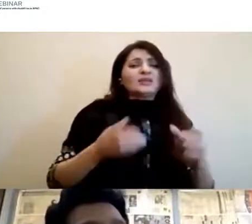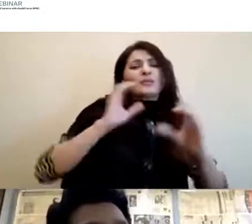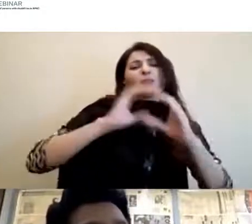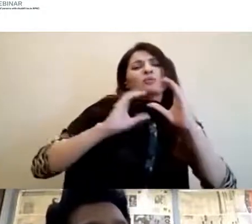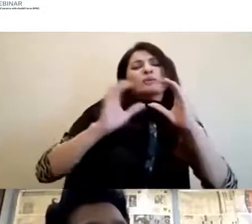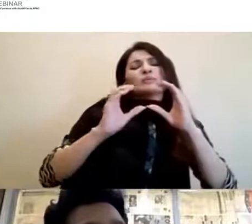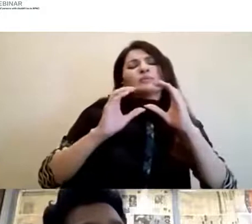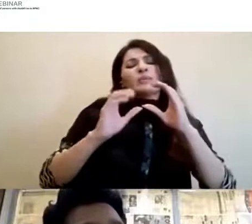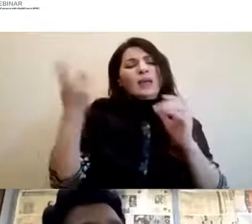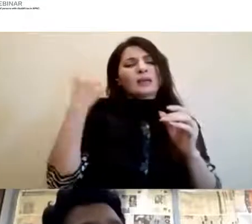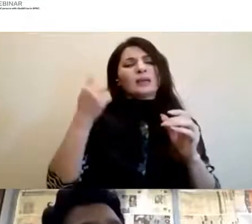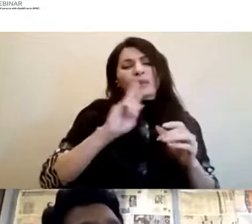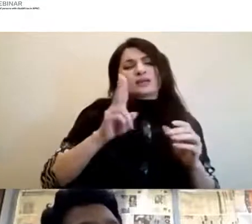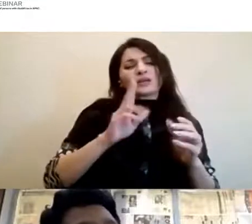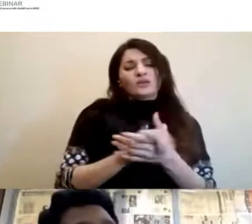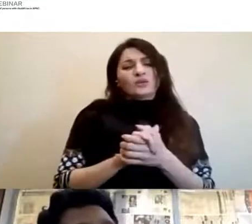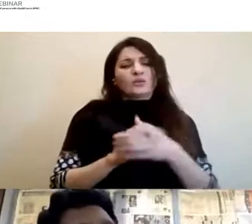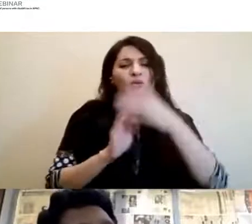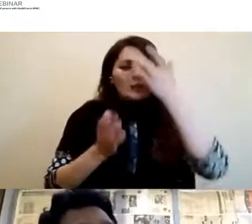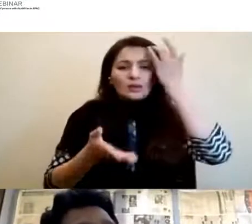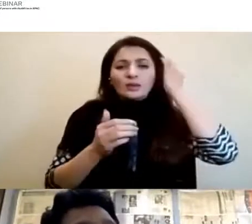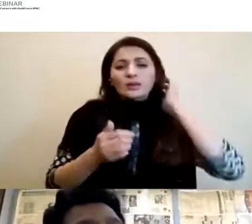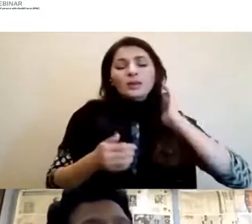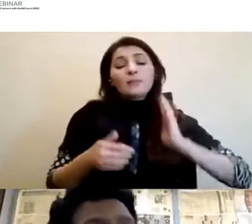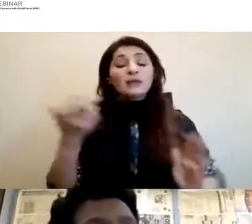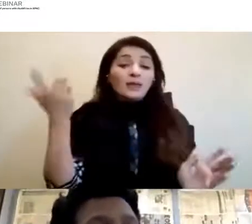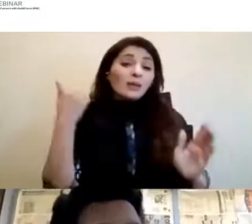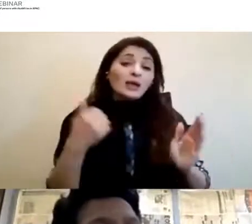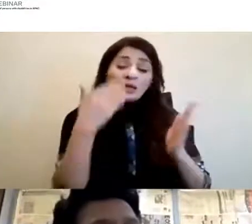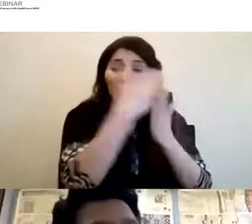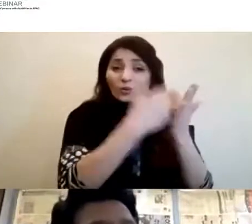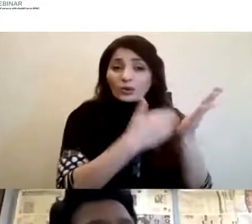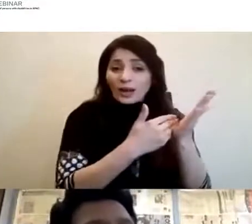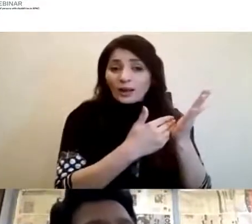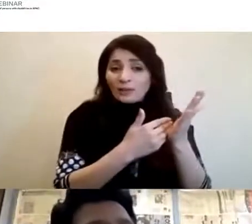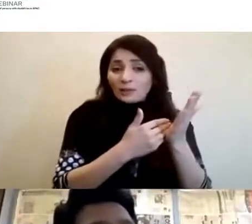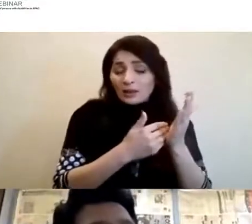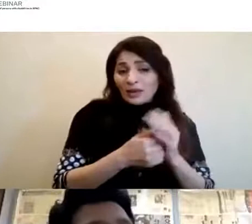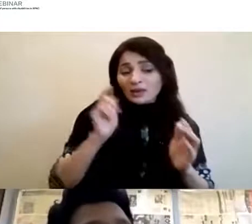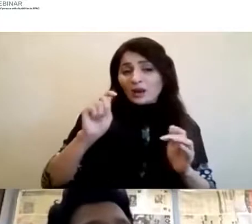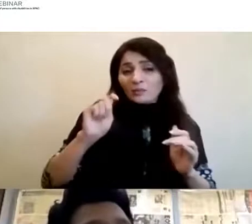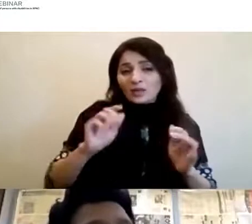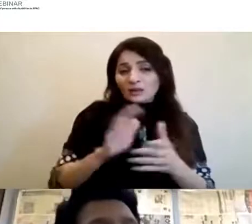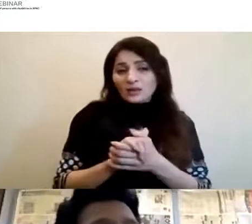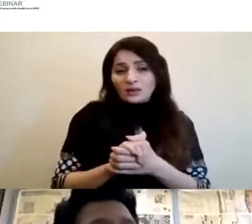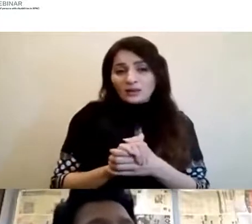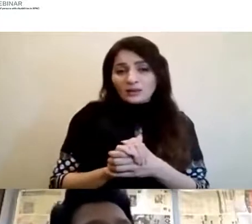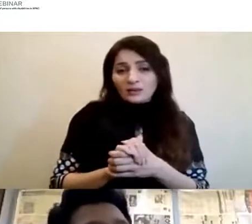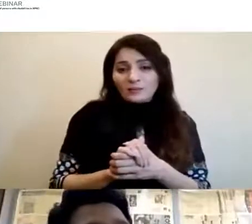I was heavily involved in a program called Video Relay Services. I'm sure you're familiar with those